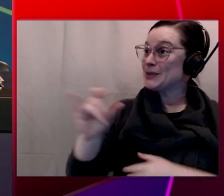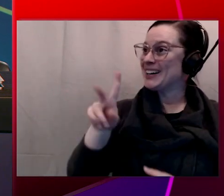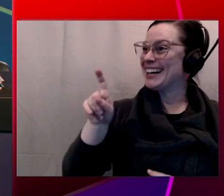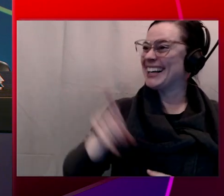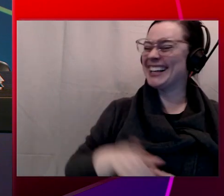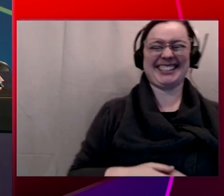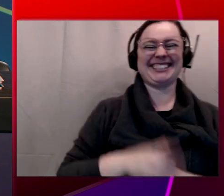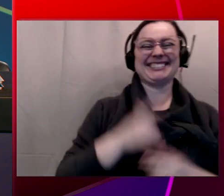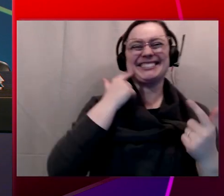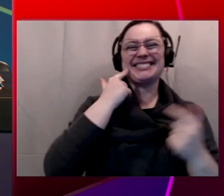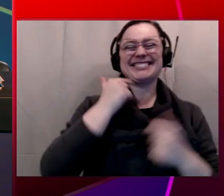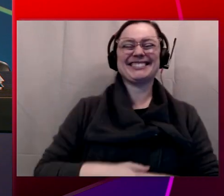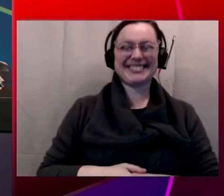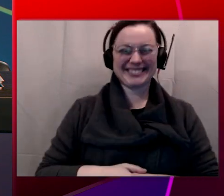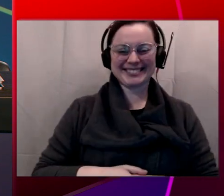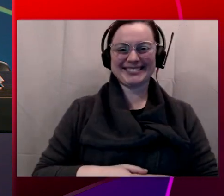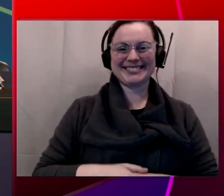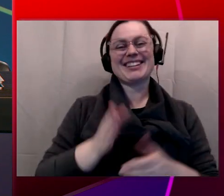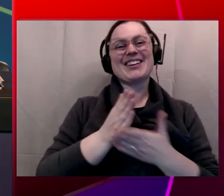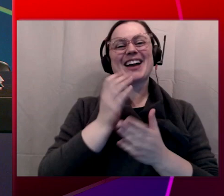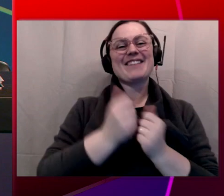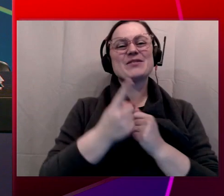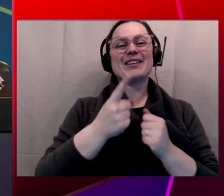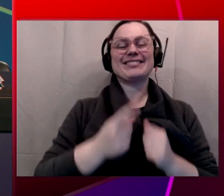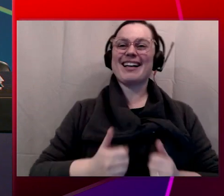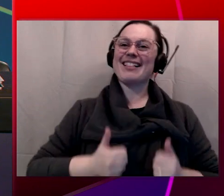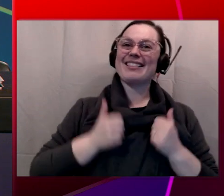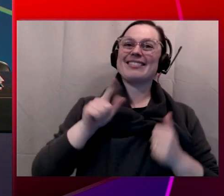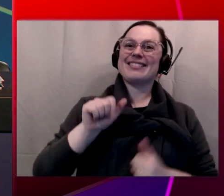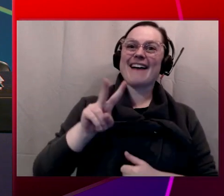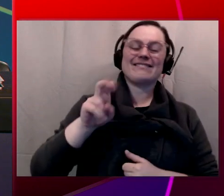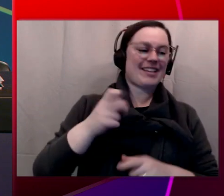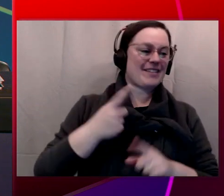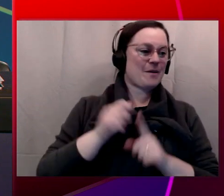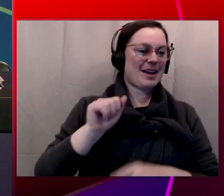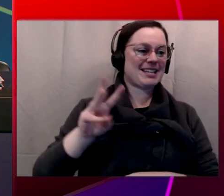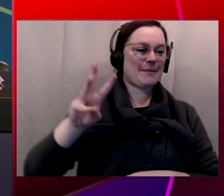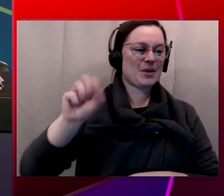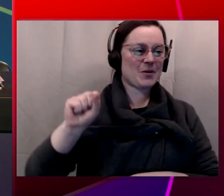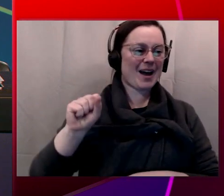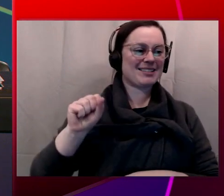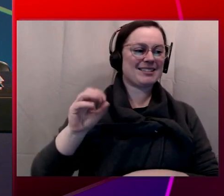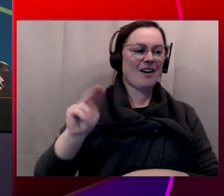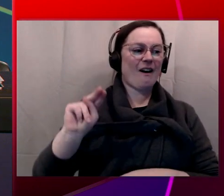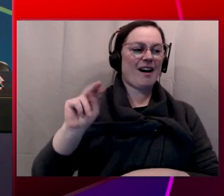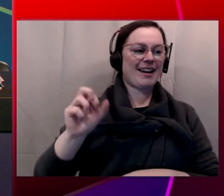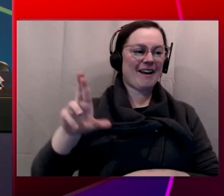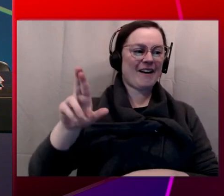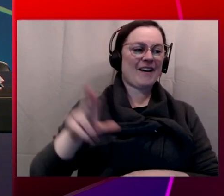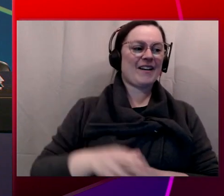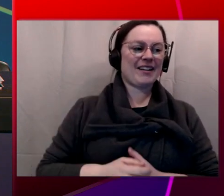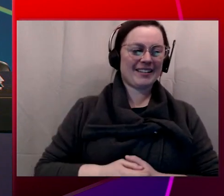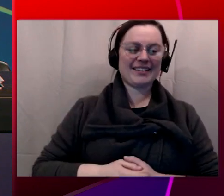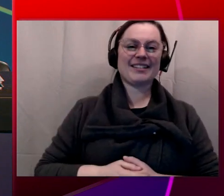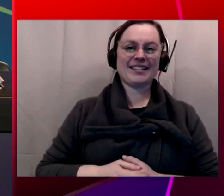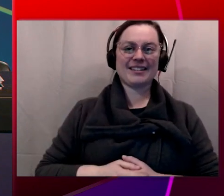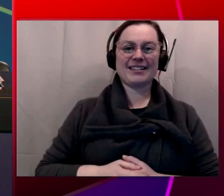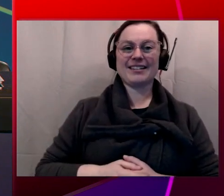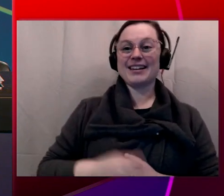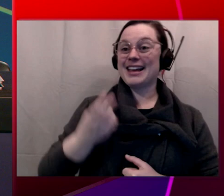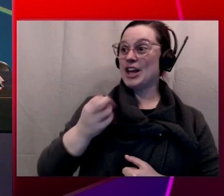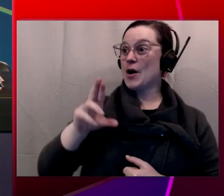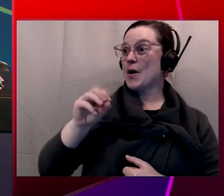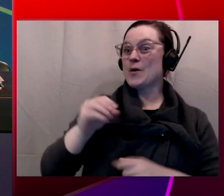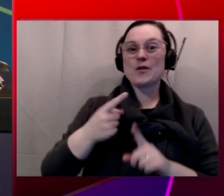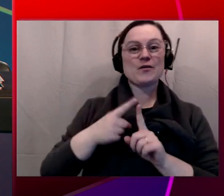right, everyone. So this is live from AWS On Air. One of our friends here, one of the AWS heroes for